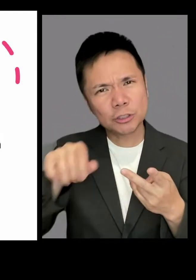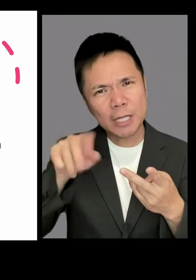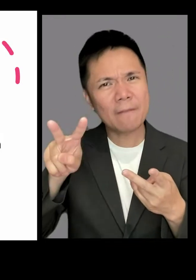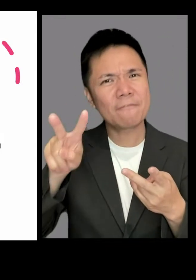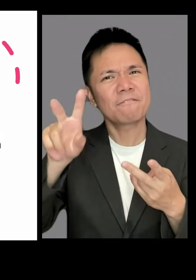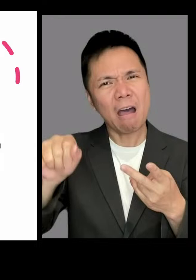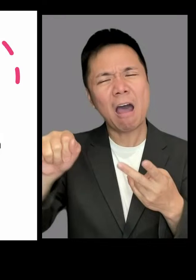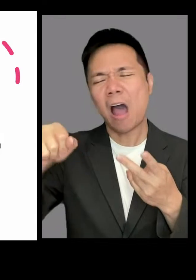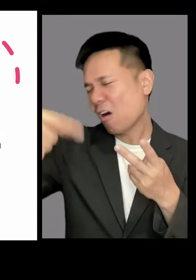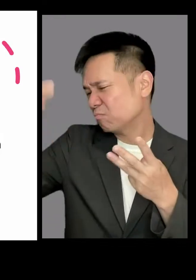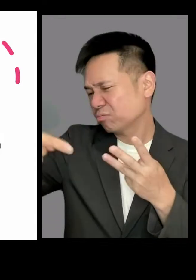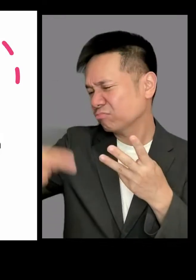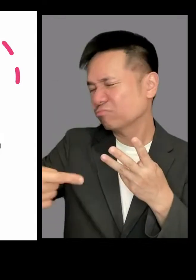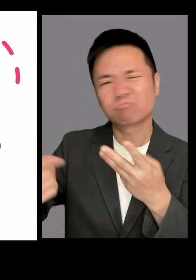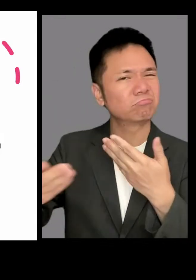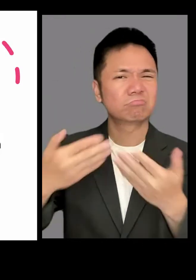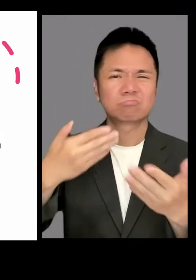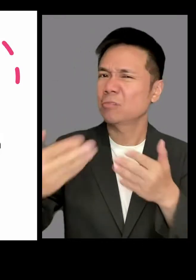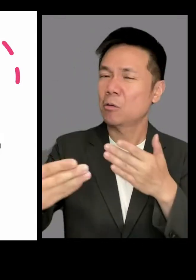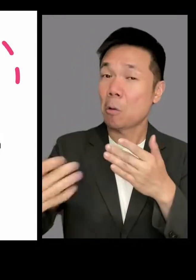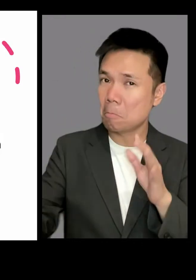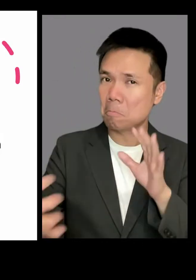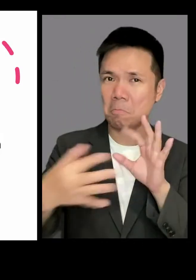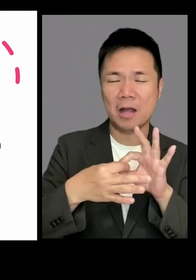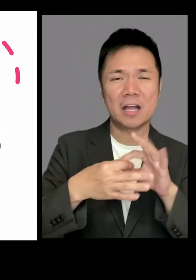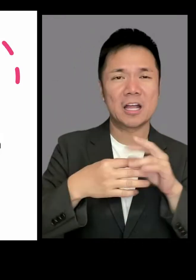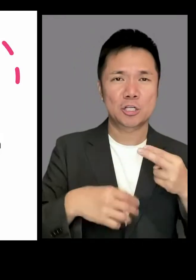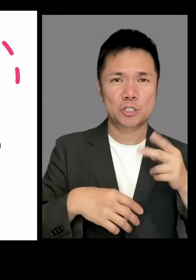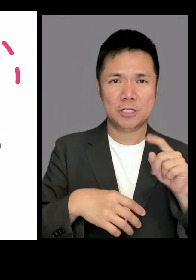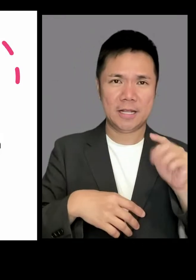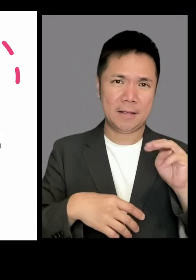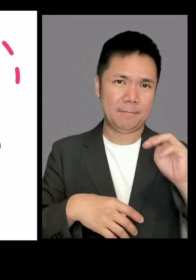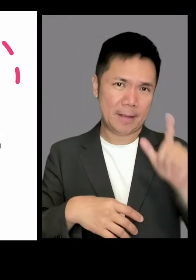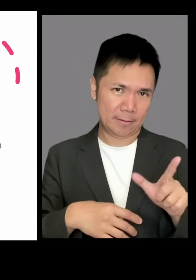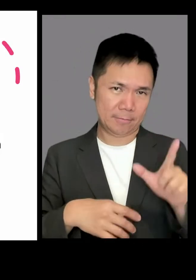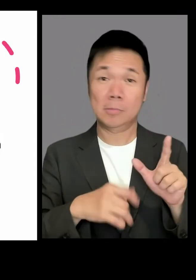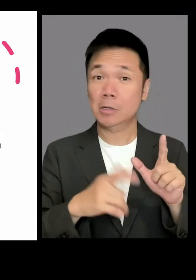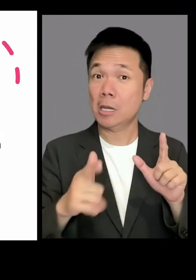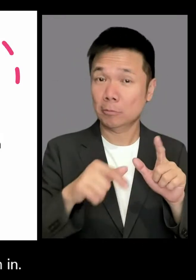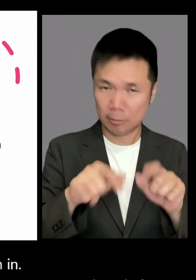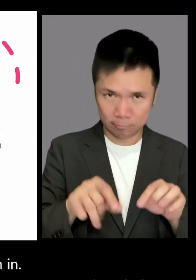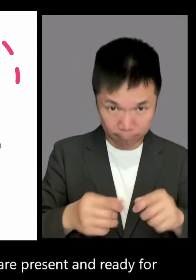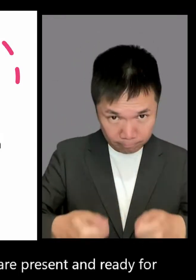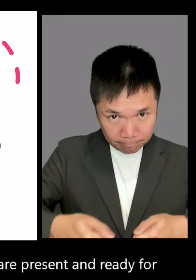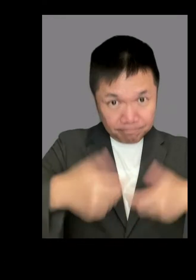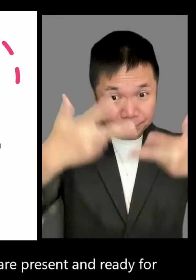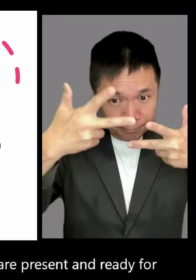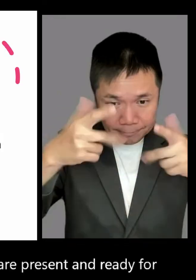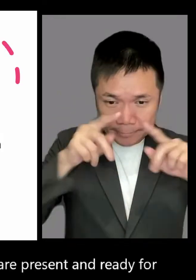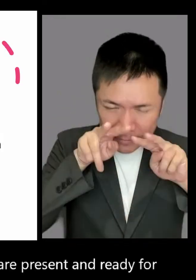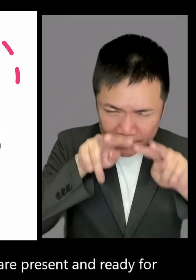and JS events and such are present and ready for the browser.